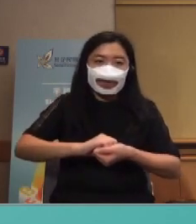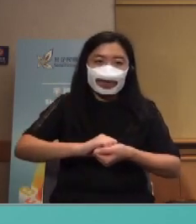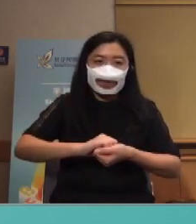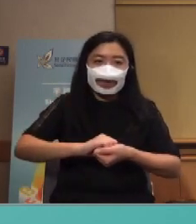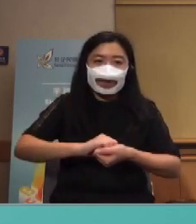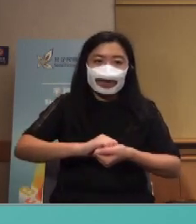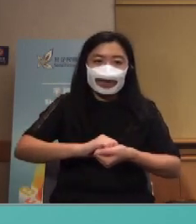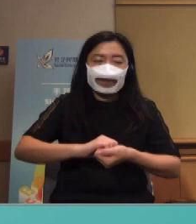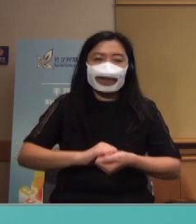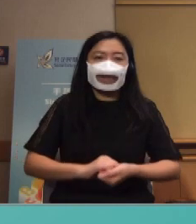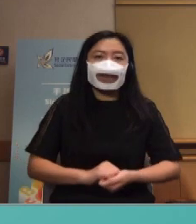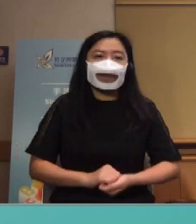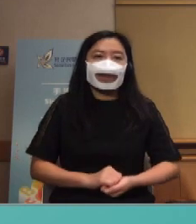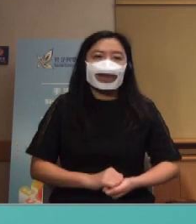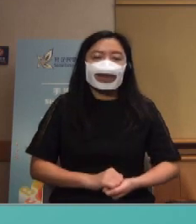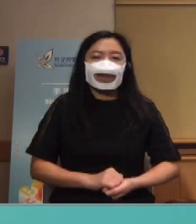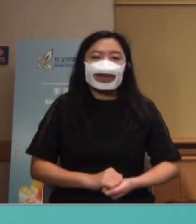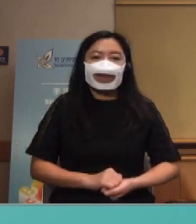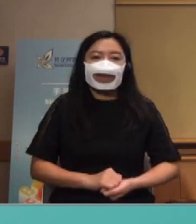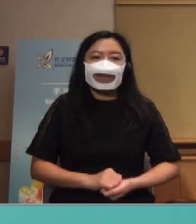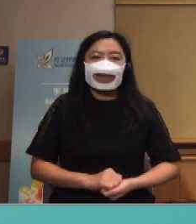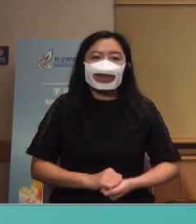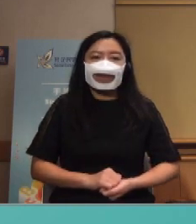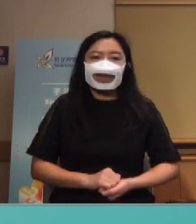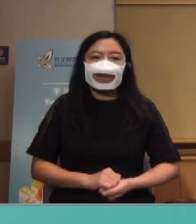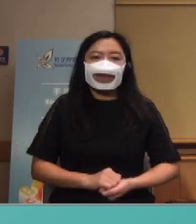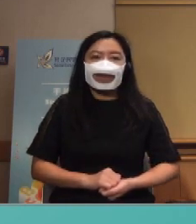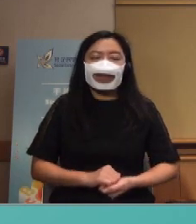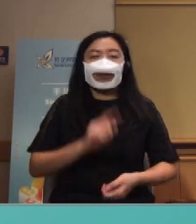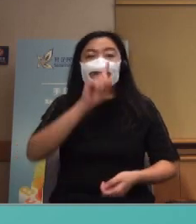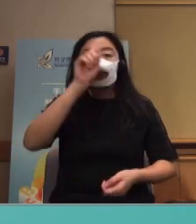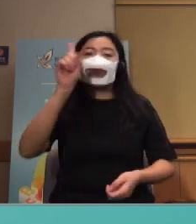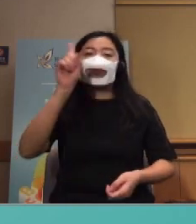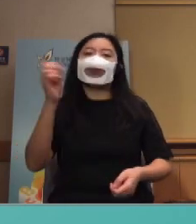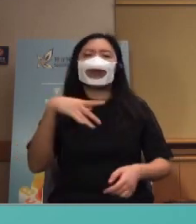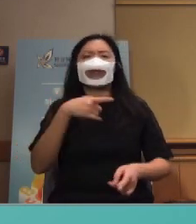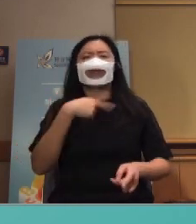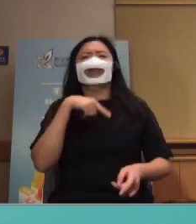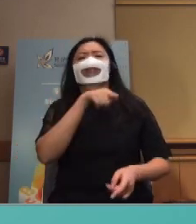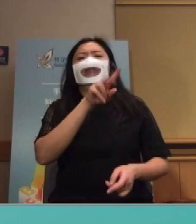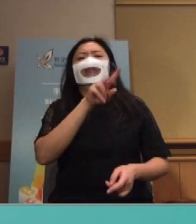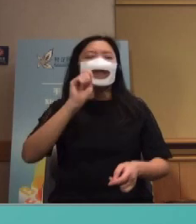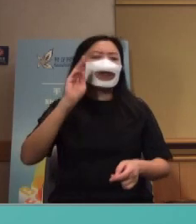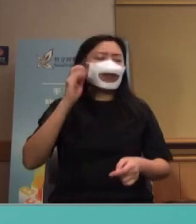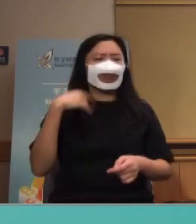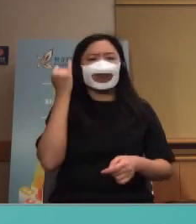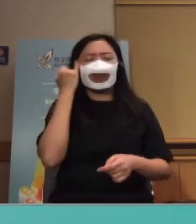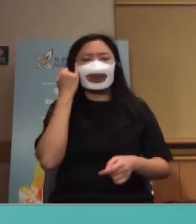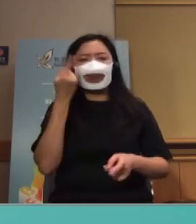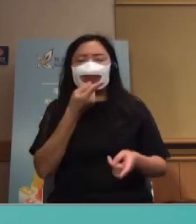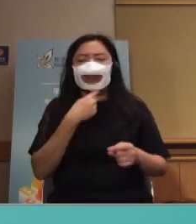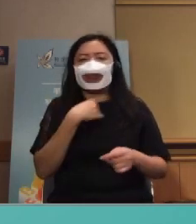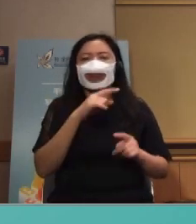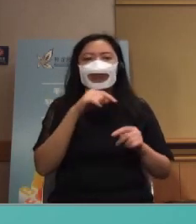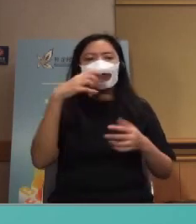is a lot of corporates come in, they're like, I want to do an NFT. Well, how do I actually do any of this? So they have no idea, right? And we've worked with the Hong Kong Palace